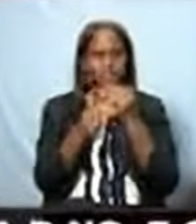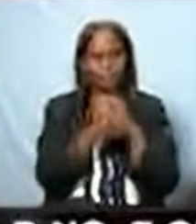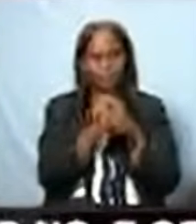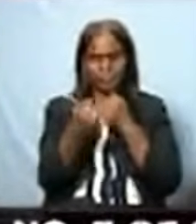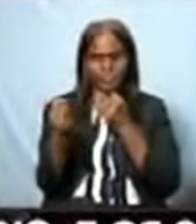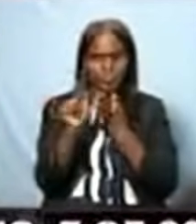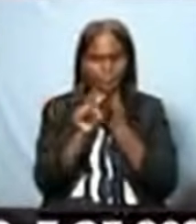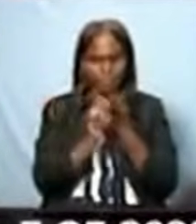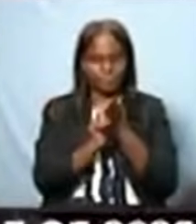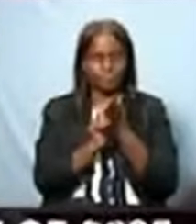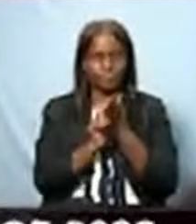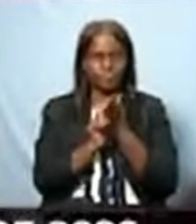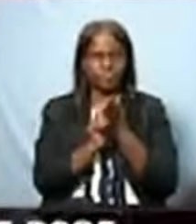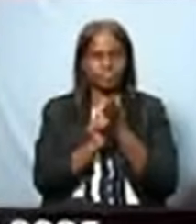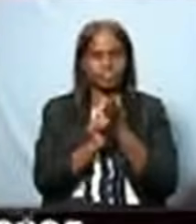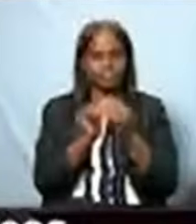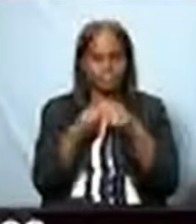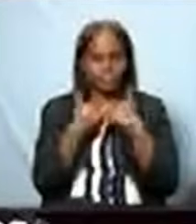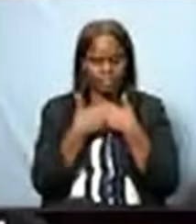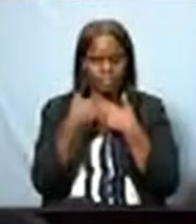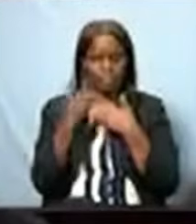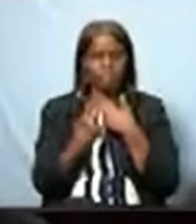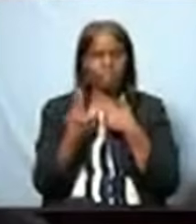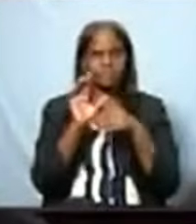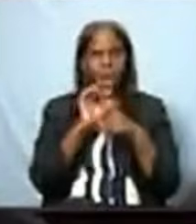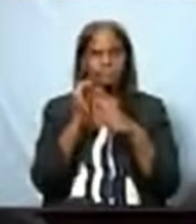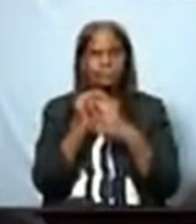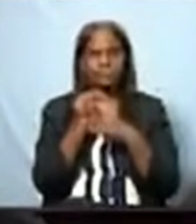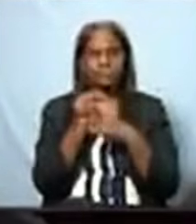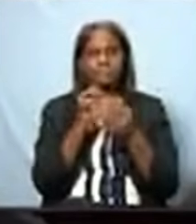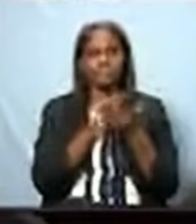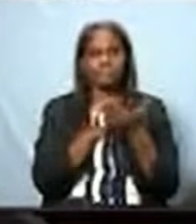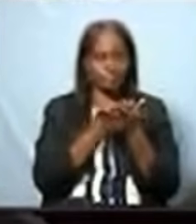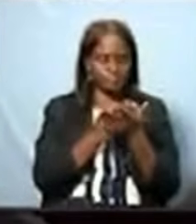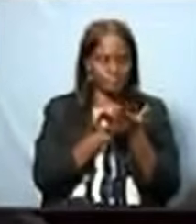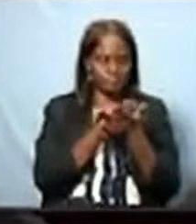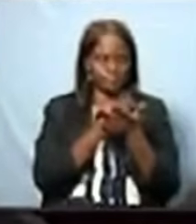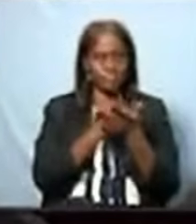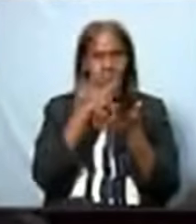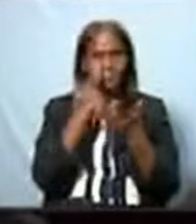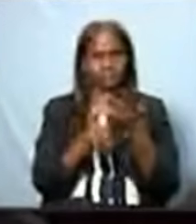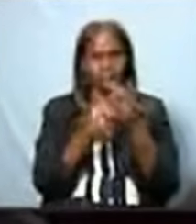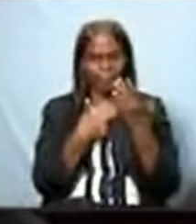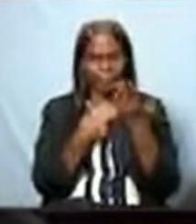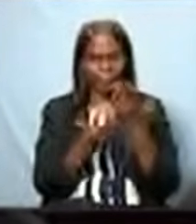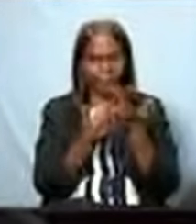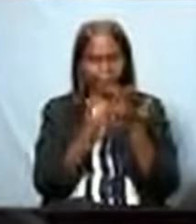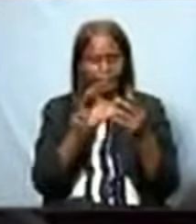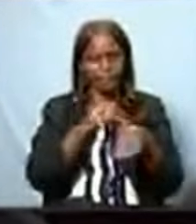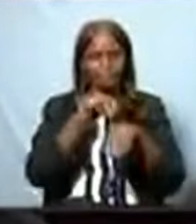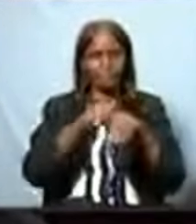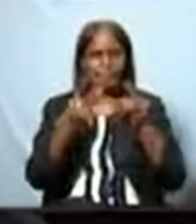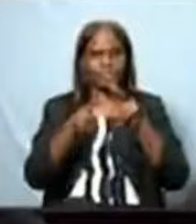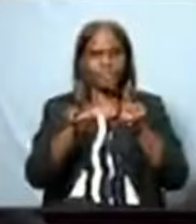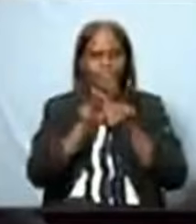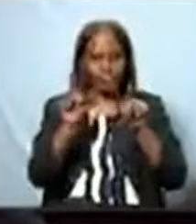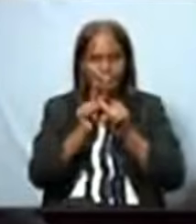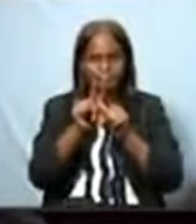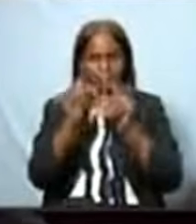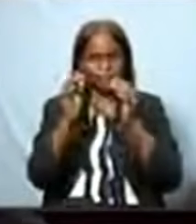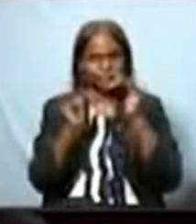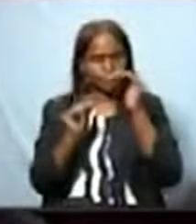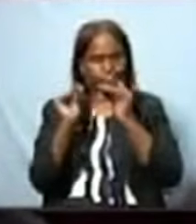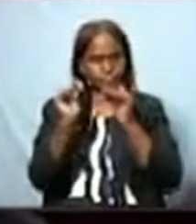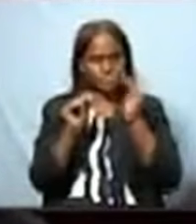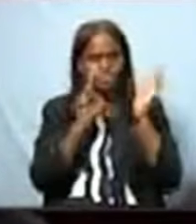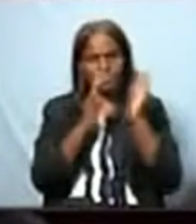law that we are applying or interpreting should be subjected to the national values as a scale, as